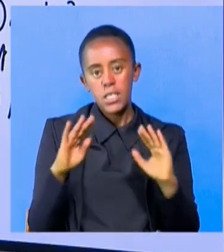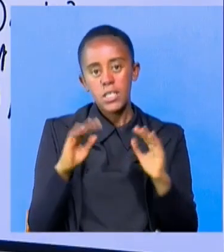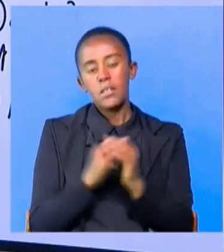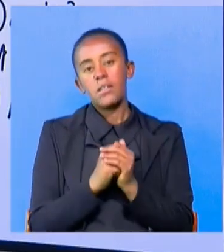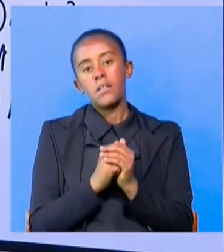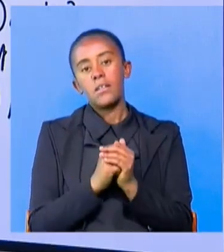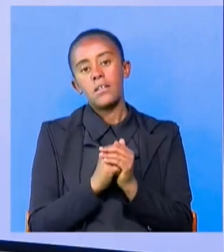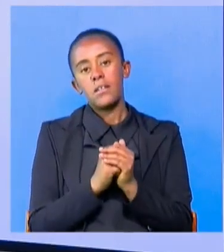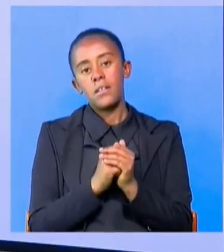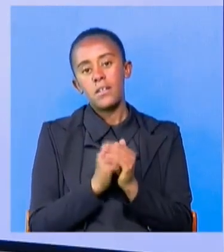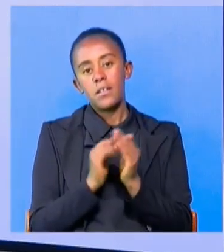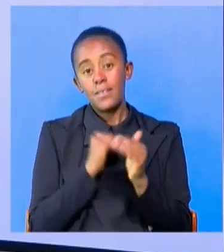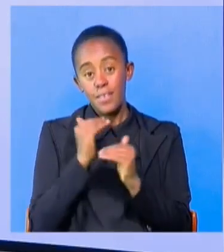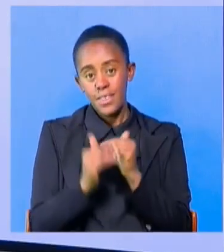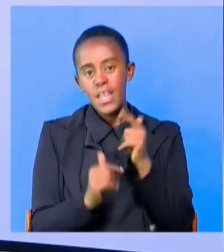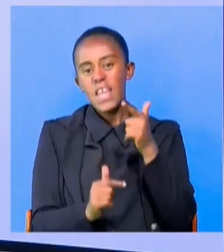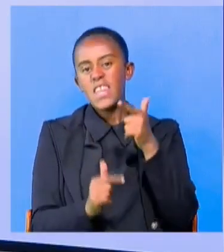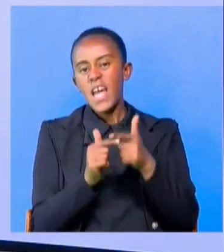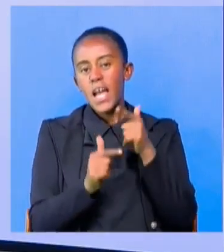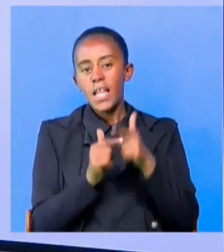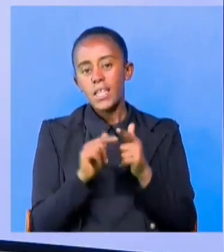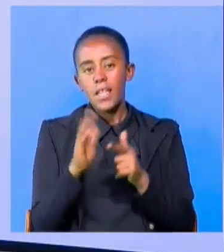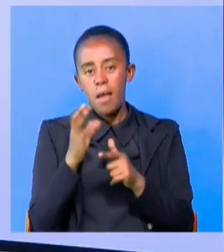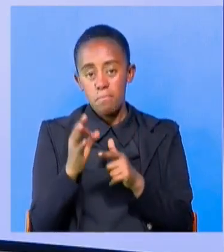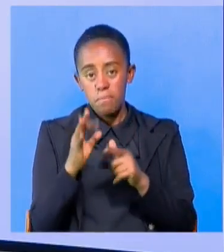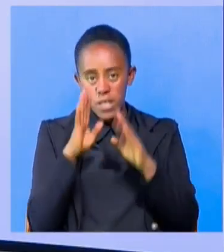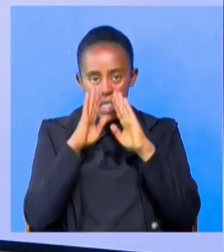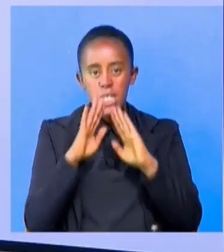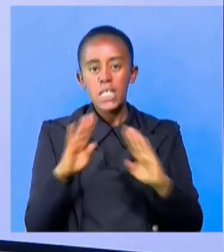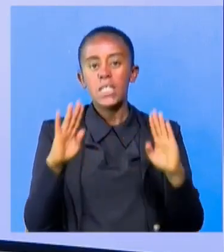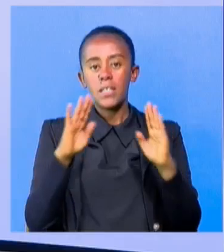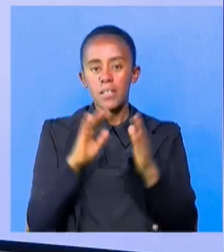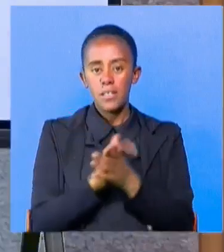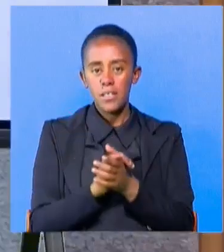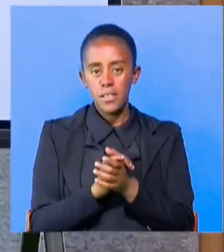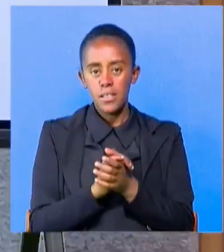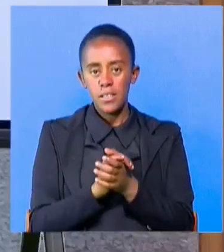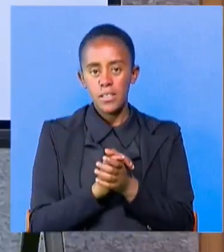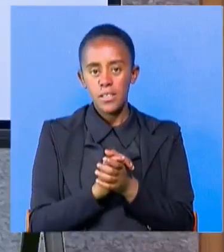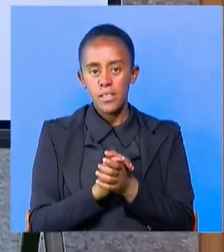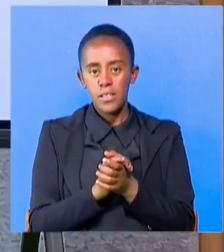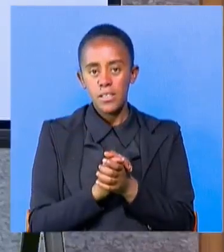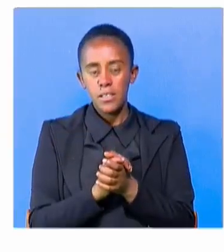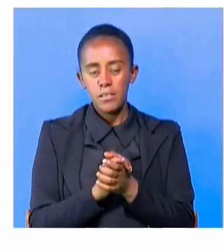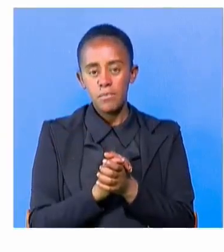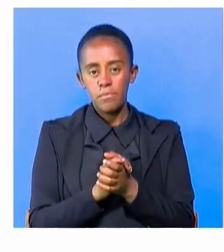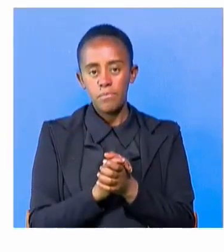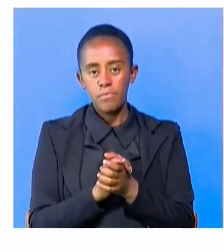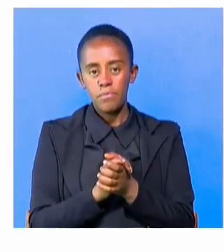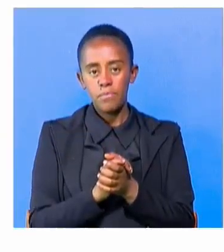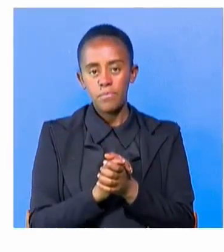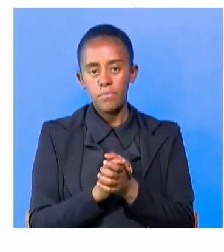the second greeting. The second one is